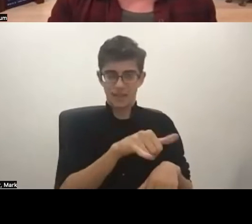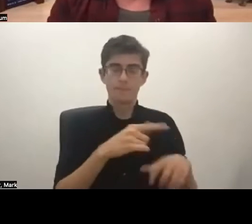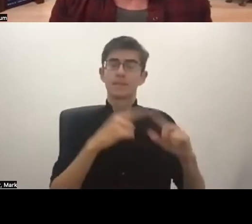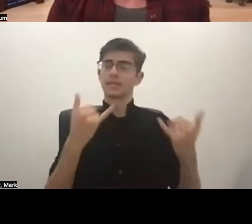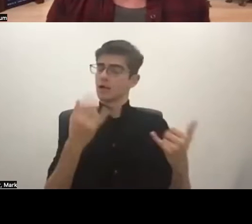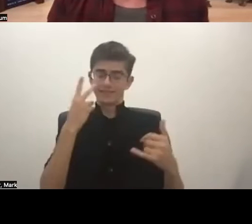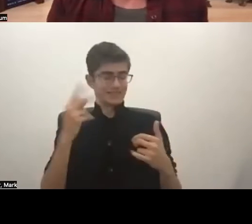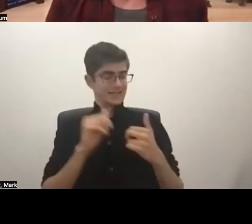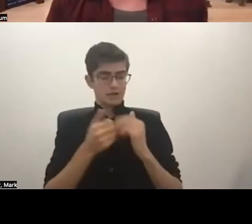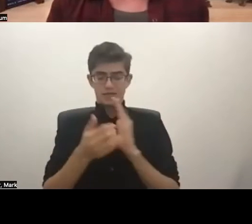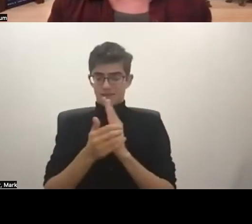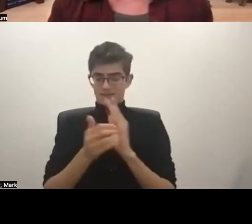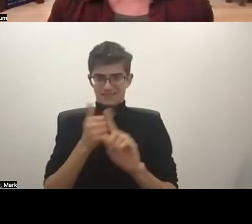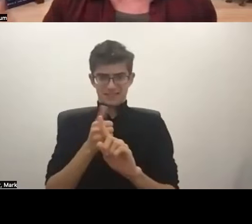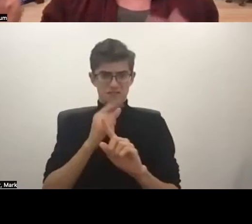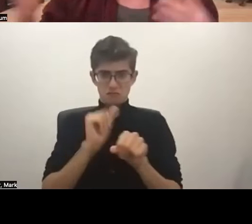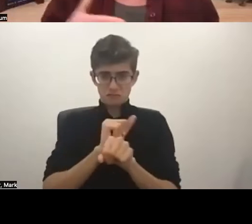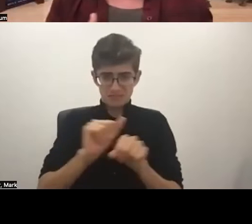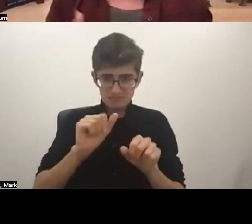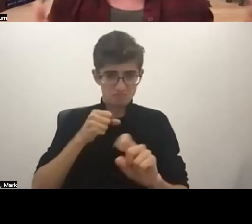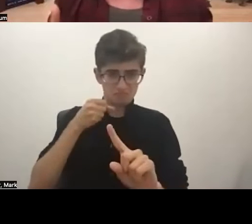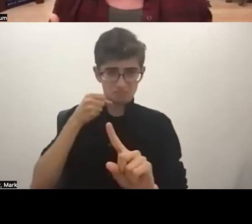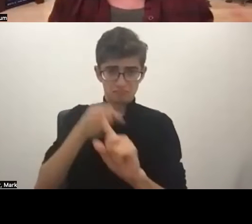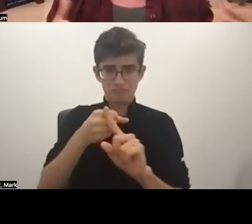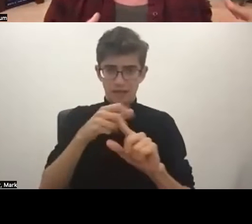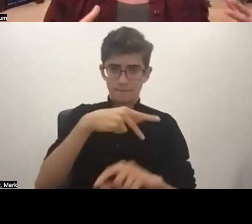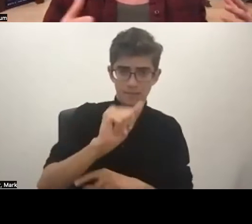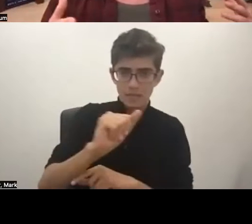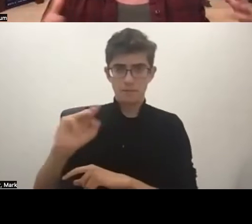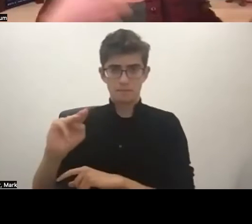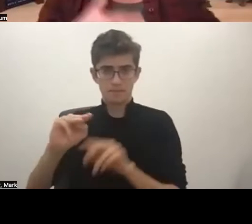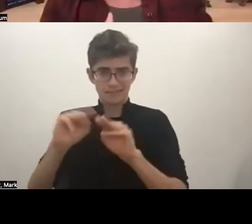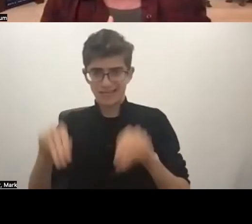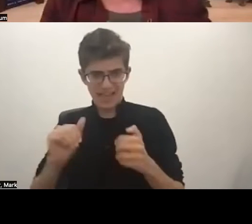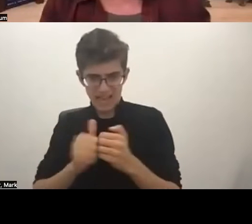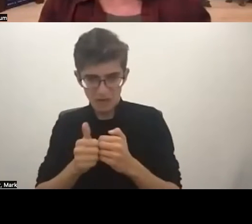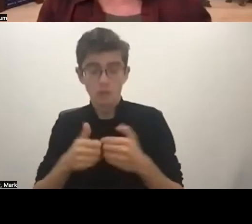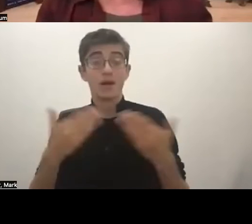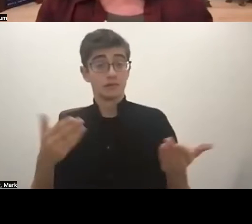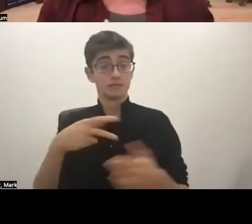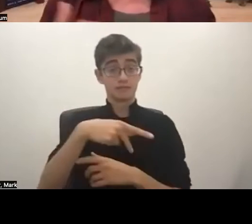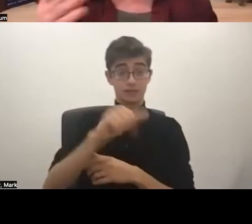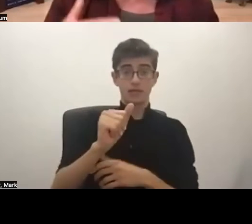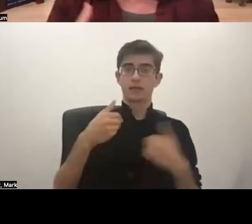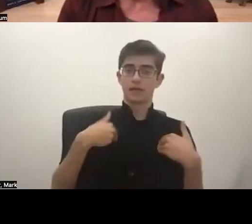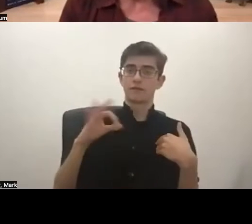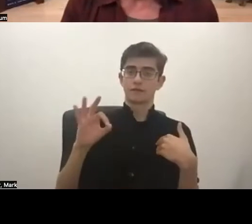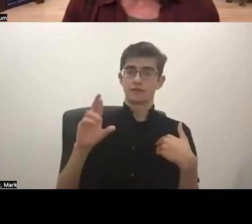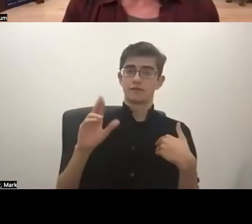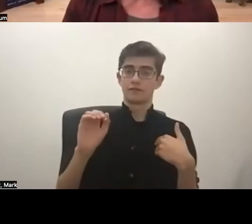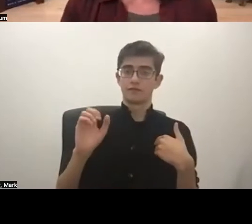in Pennsylvania and Montana, in Pennsylvania, fracking had come to the Commonwealth of Pennsylvania